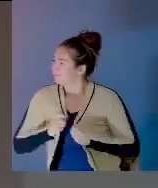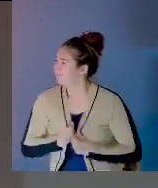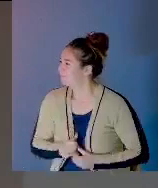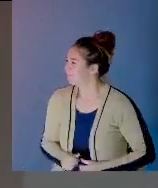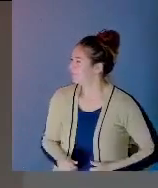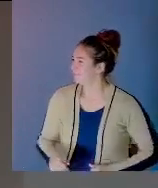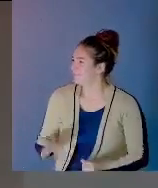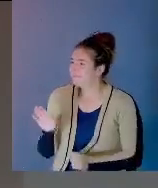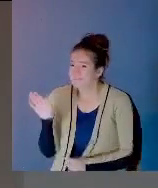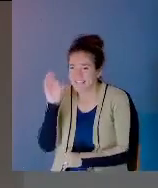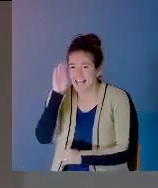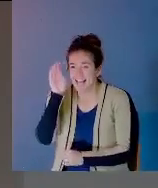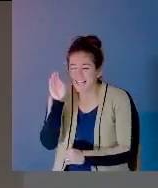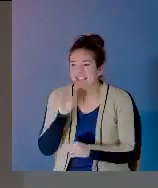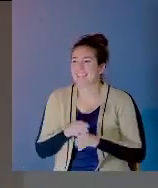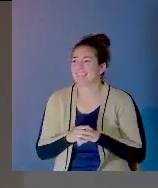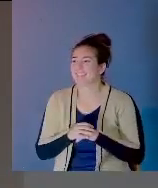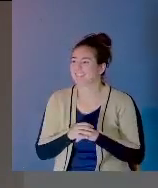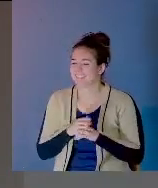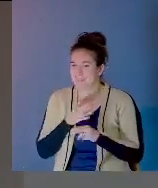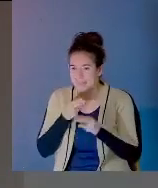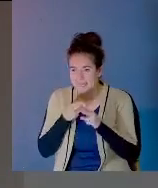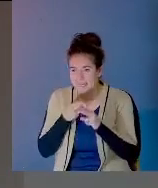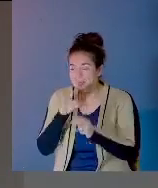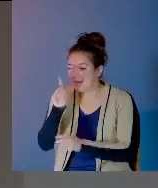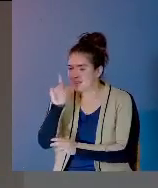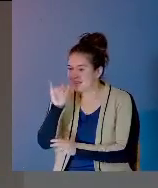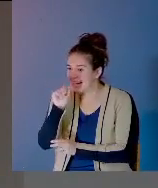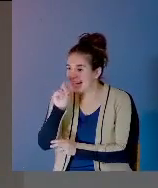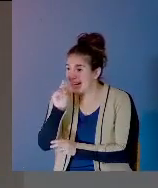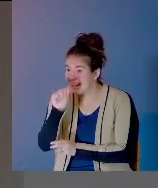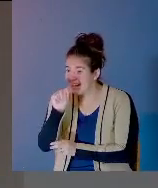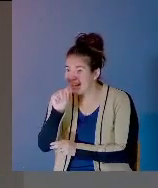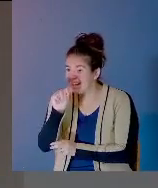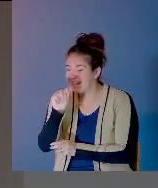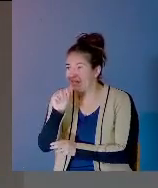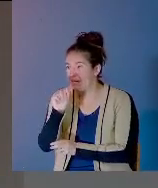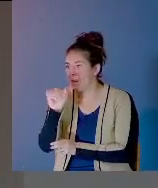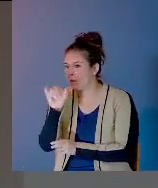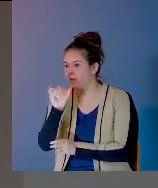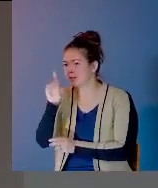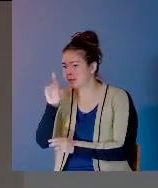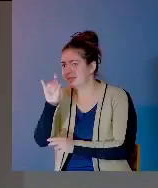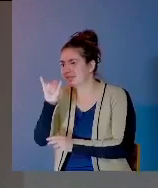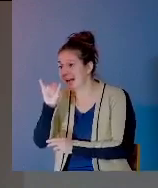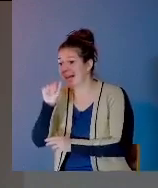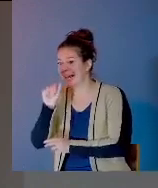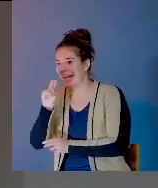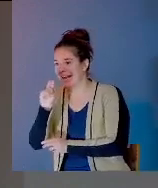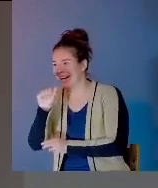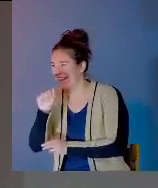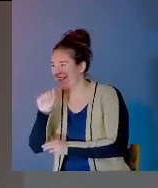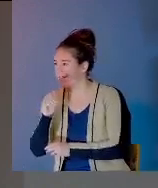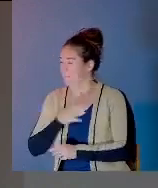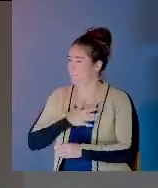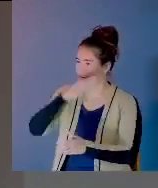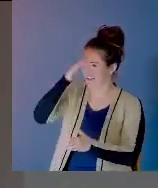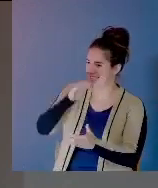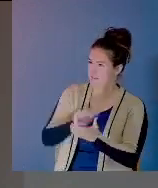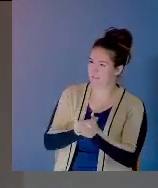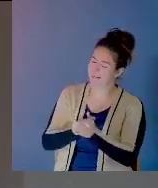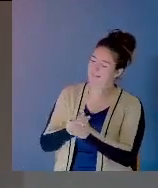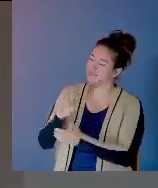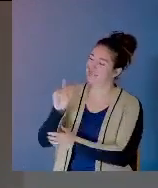Hi, my name is Deanna, known as Diana, and to my husband, Dia. But